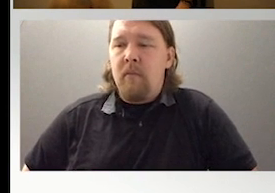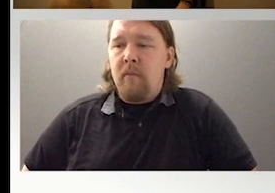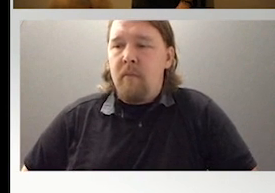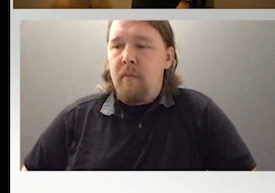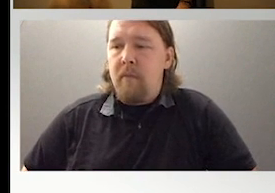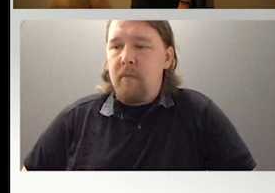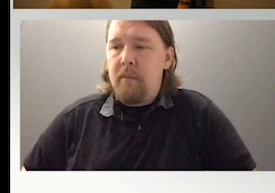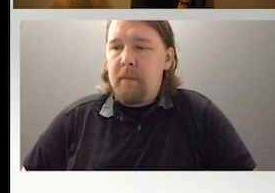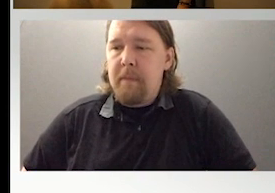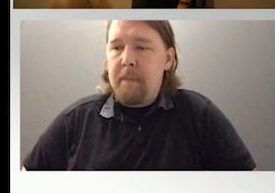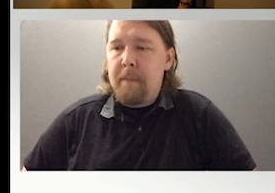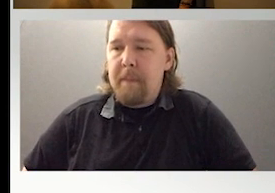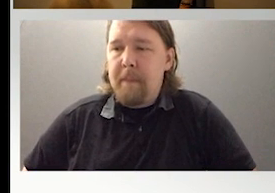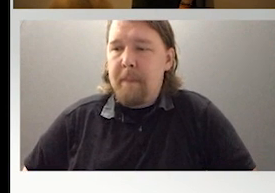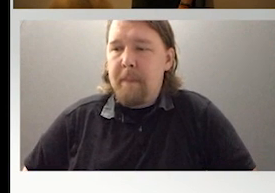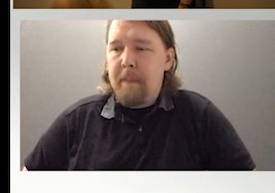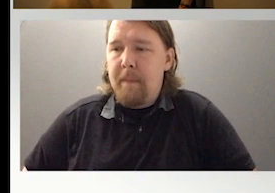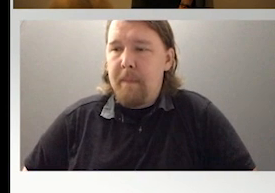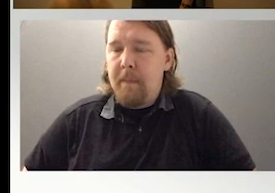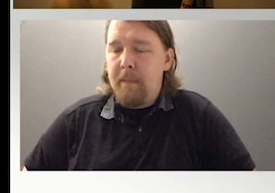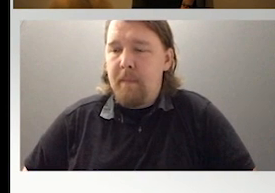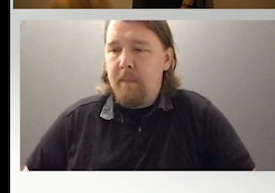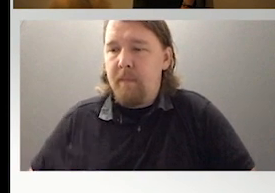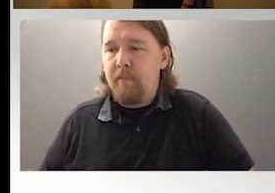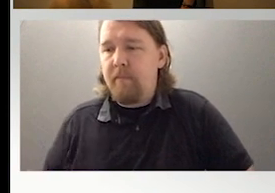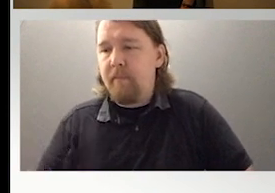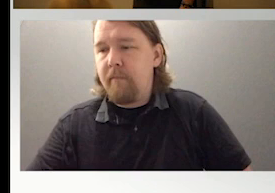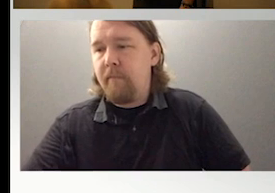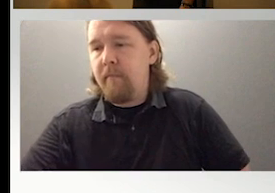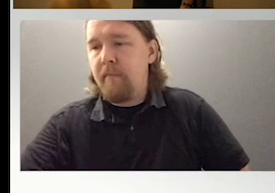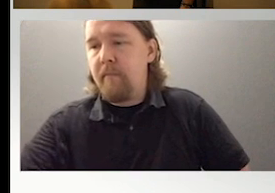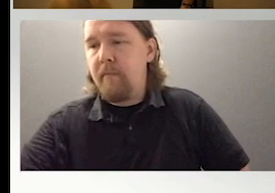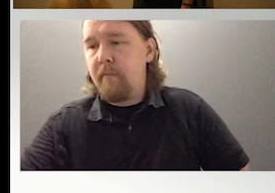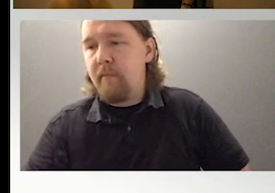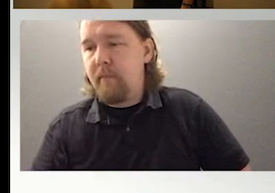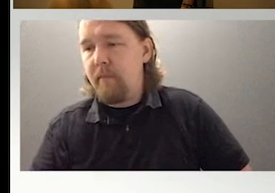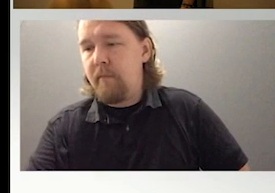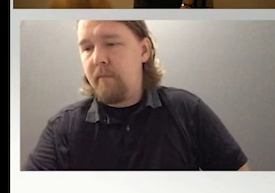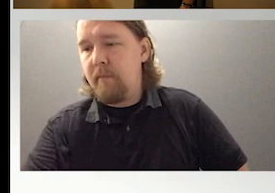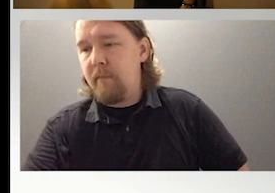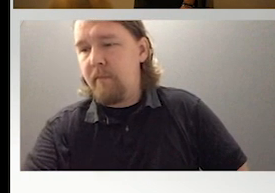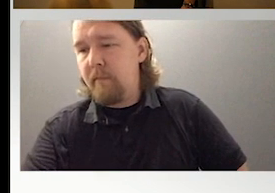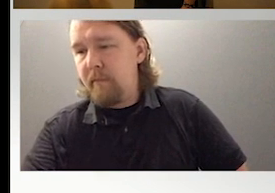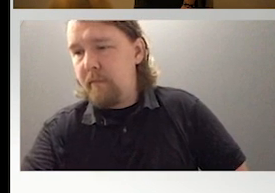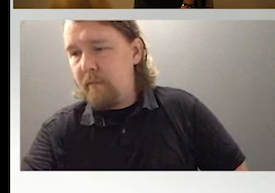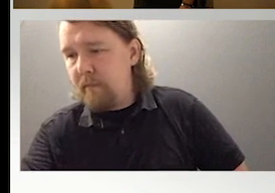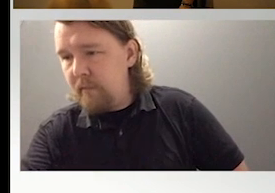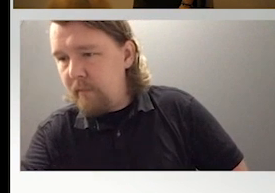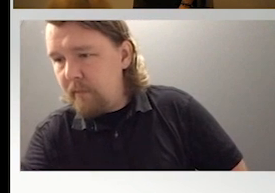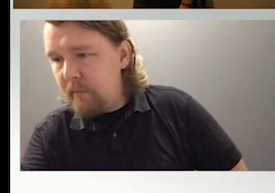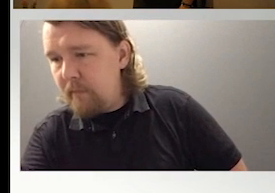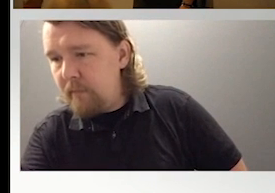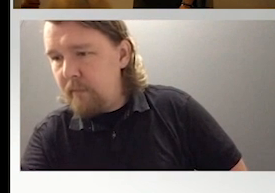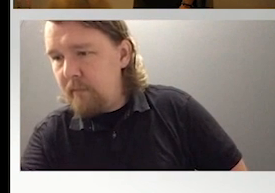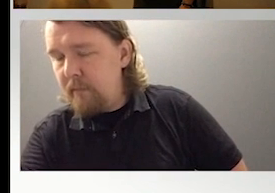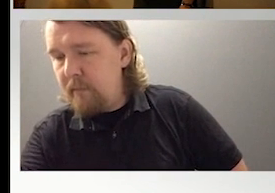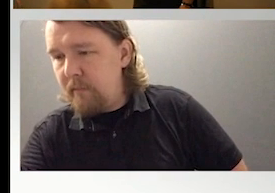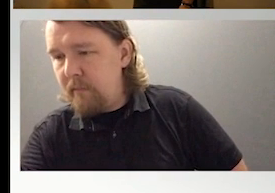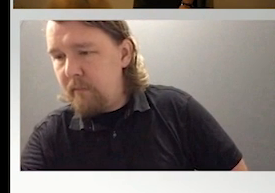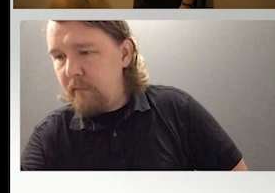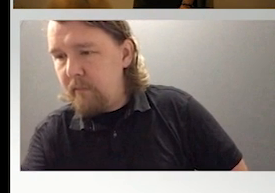help whatsoever. But I don't know into what age kids are allowed to be on